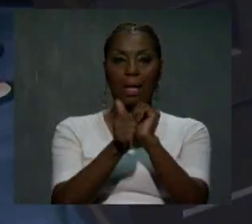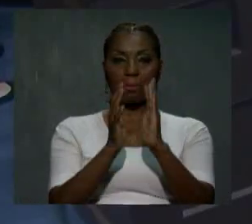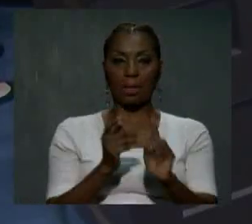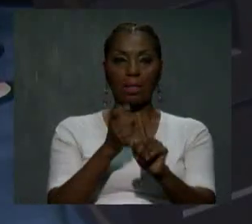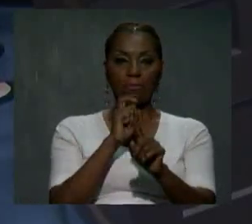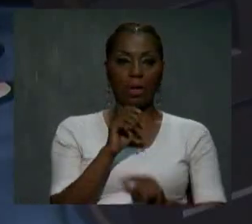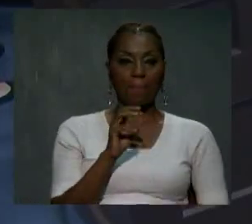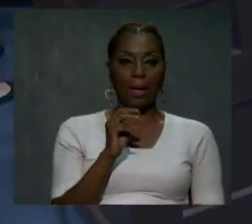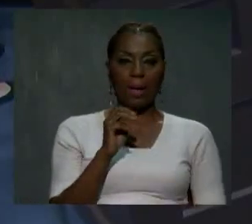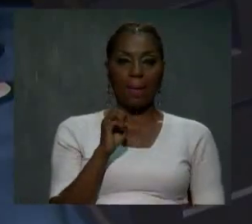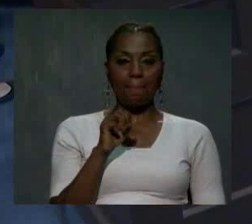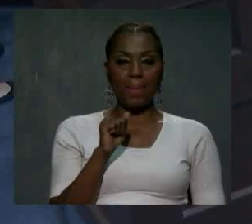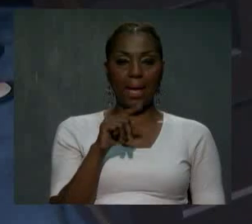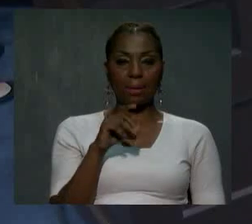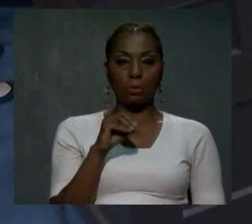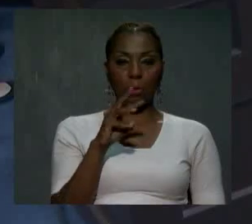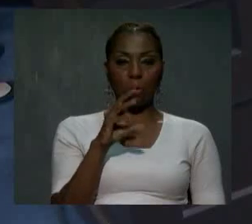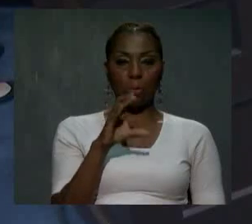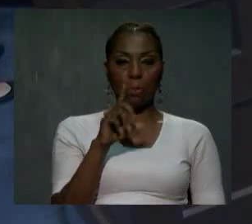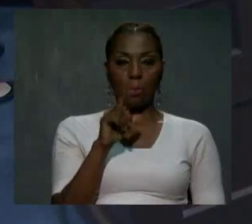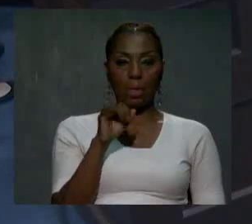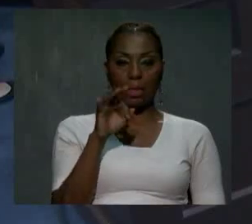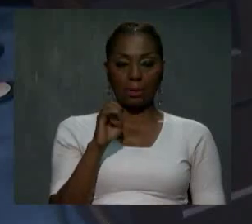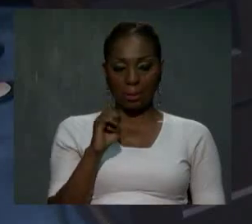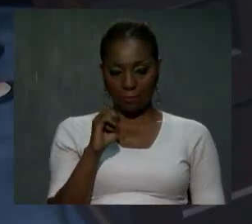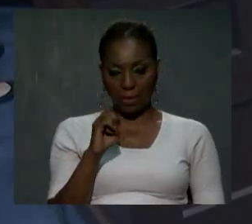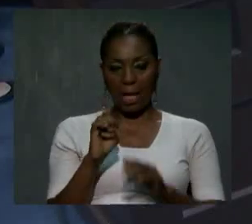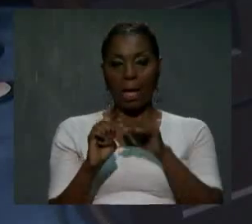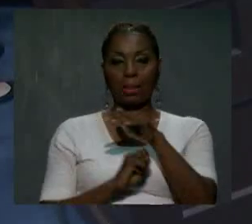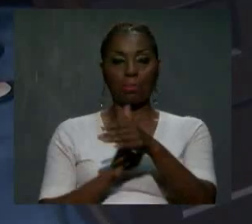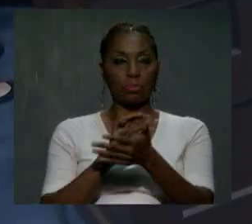from Meadowcliff Elementary School.